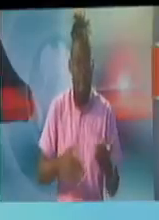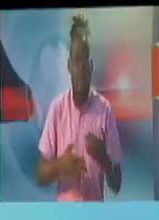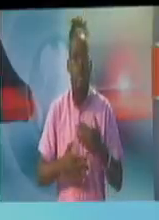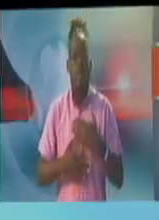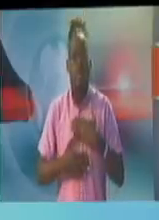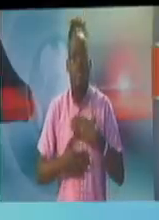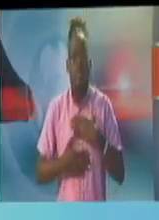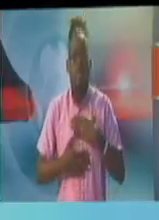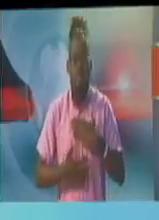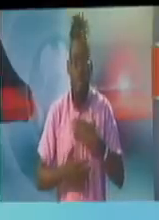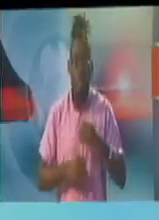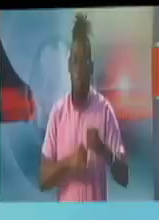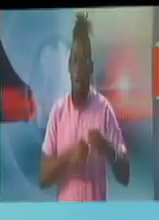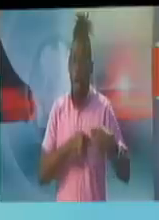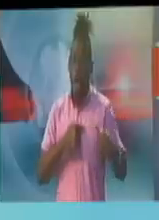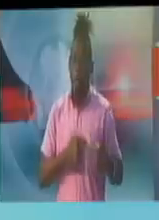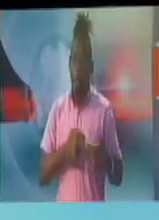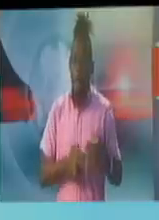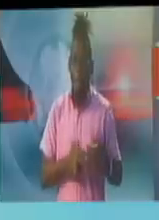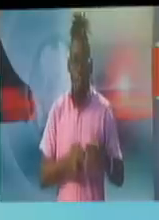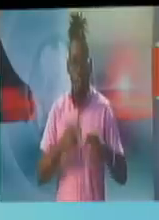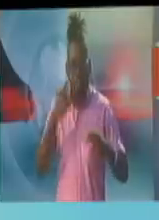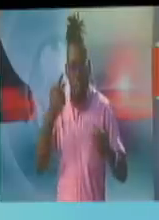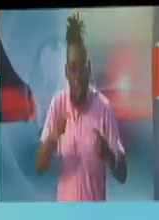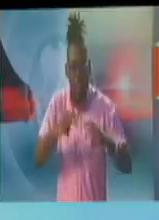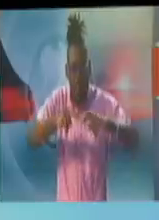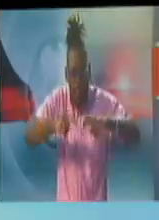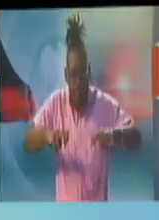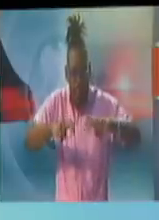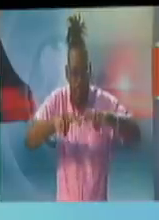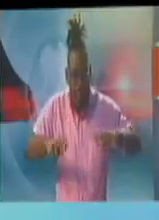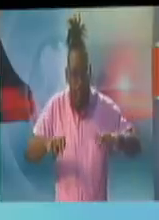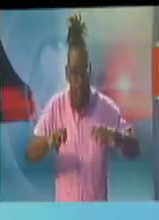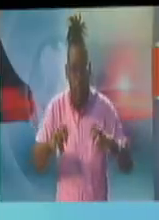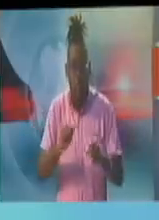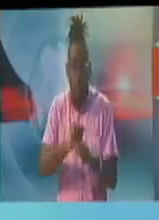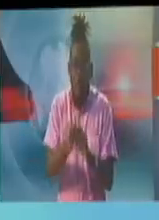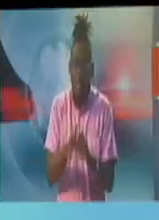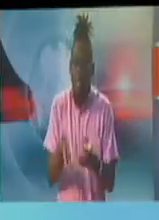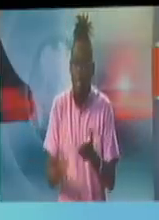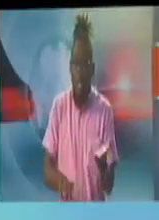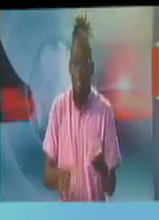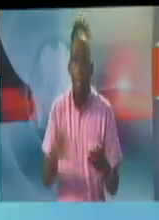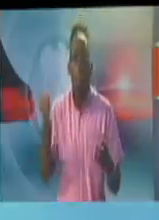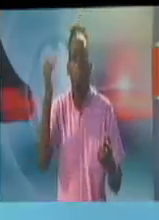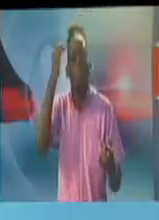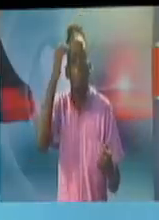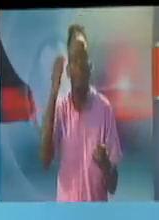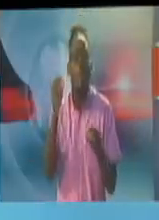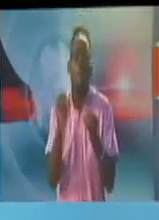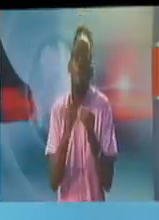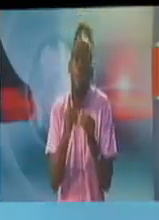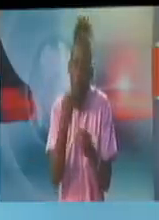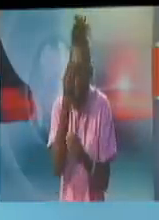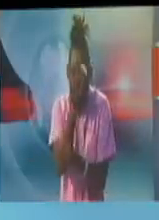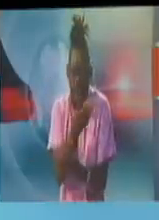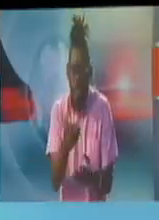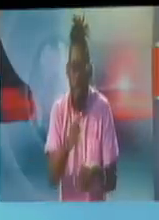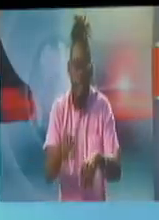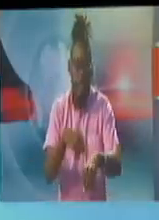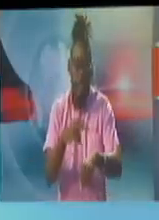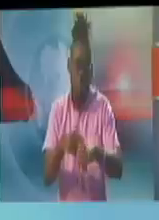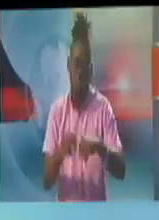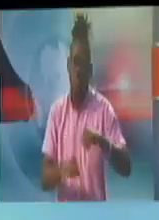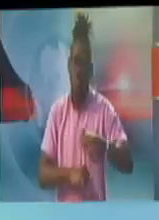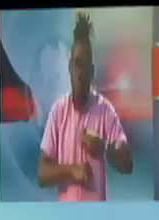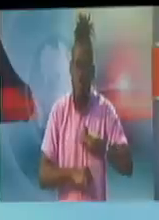doing a back check to see if that person would have died from COVID? That's your question, Minister of Health. And Minister of National Security, I know you have spoken at length about